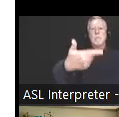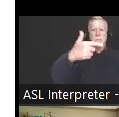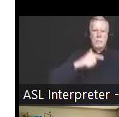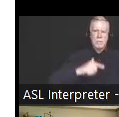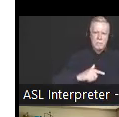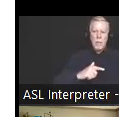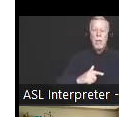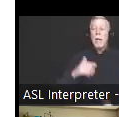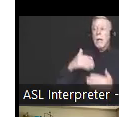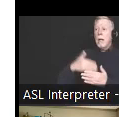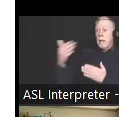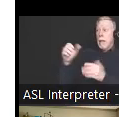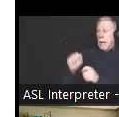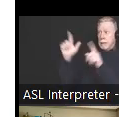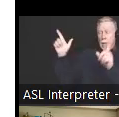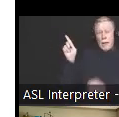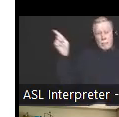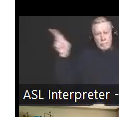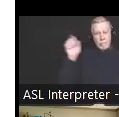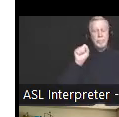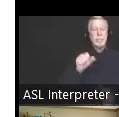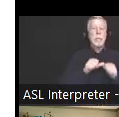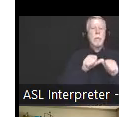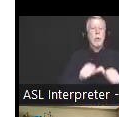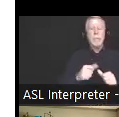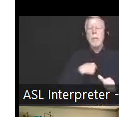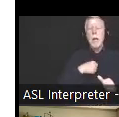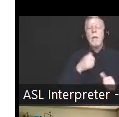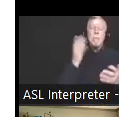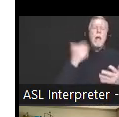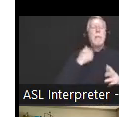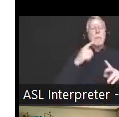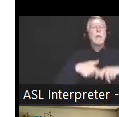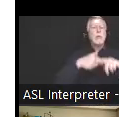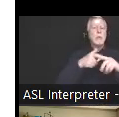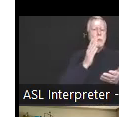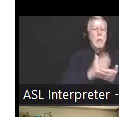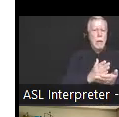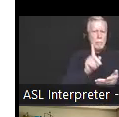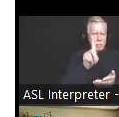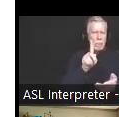Keep going. Yeah, I'm not going to go through the introductory. Well, I'm going to stop here. Go back one.